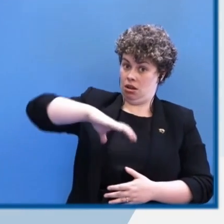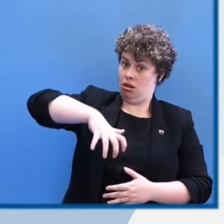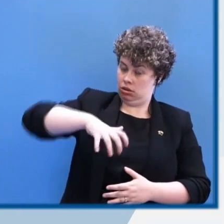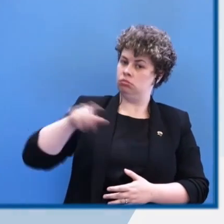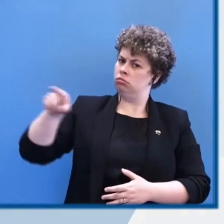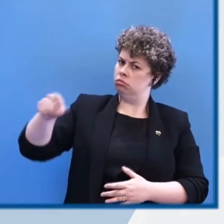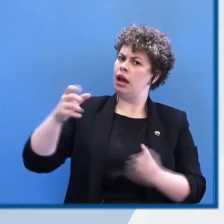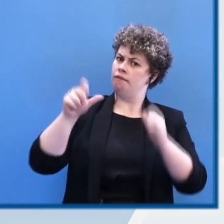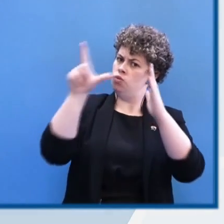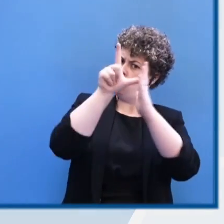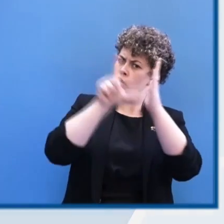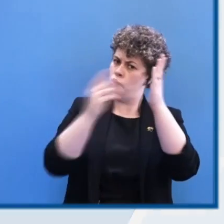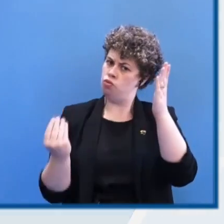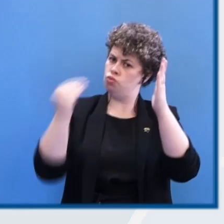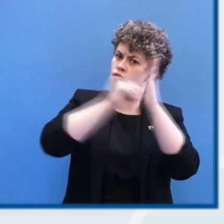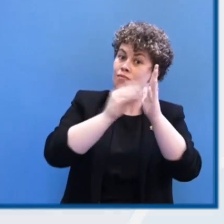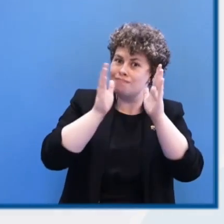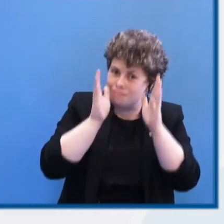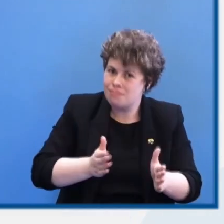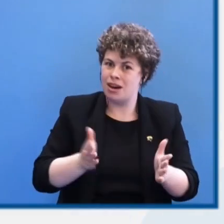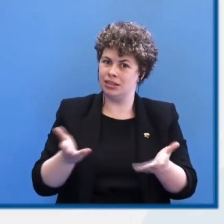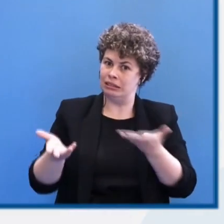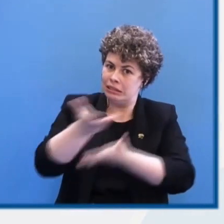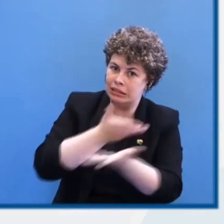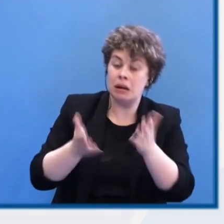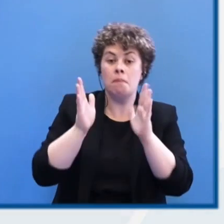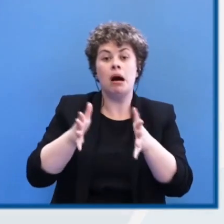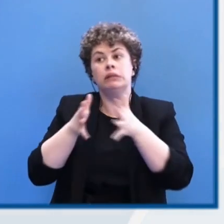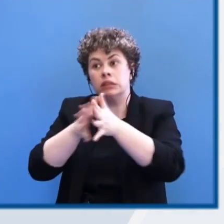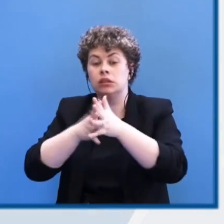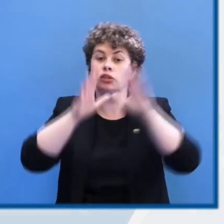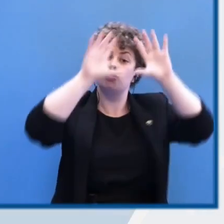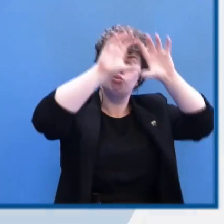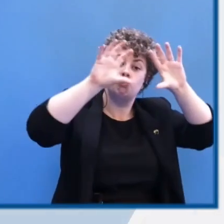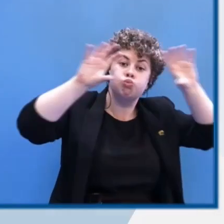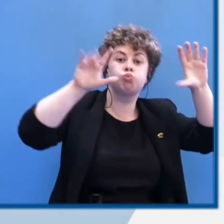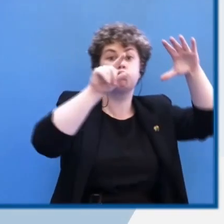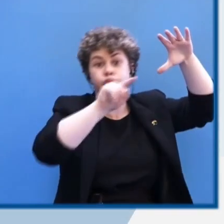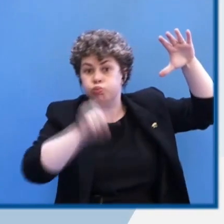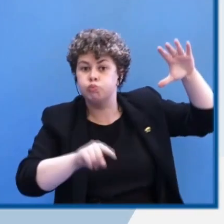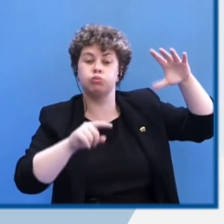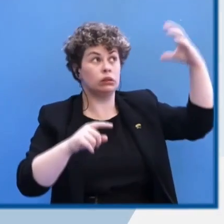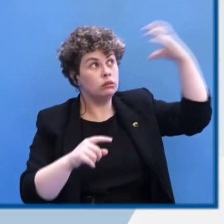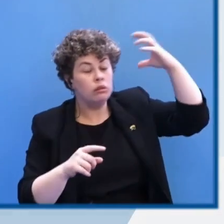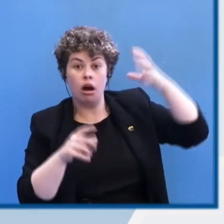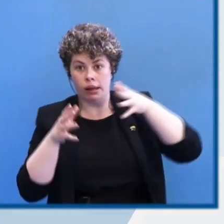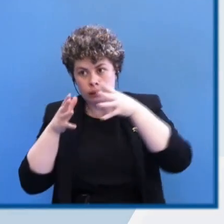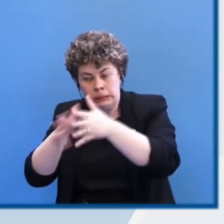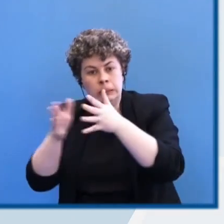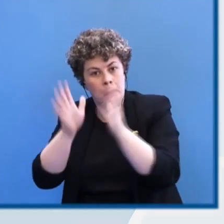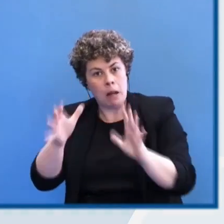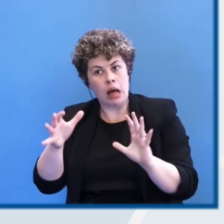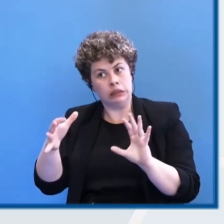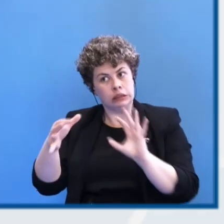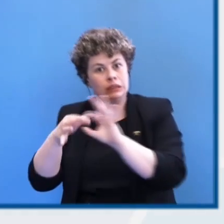they've set up with regard to sharing meteorological information for the different clients that require it is